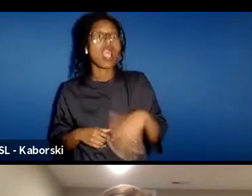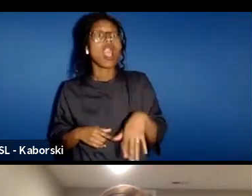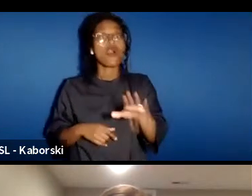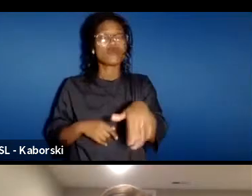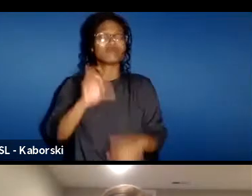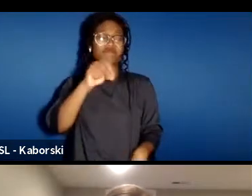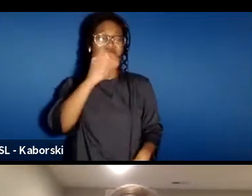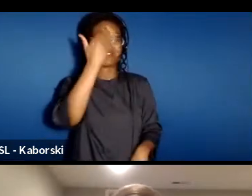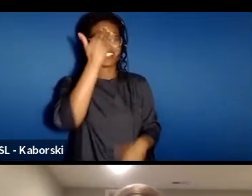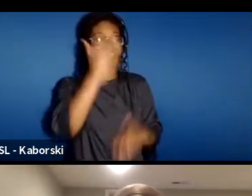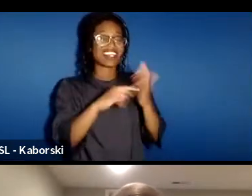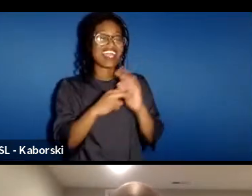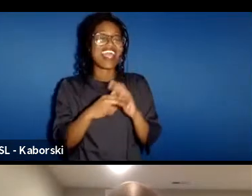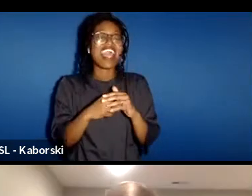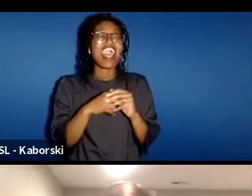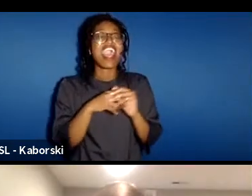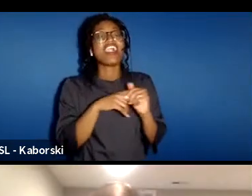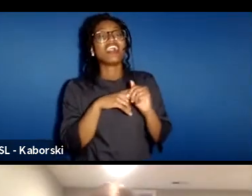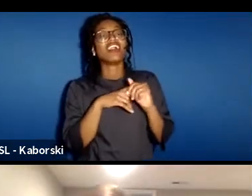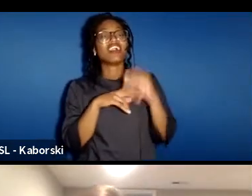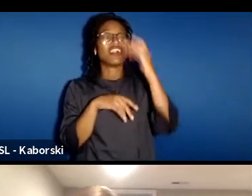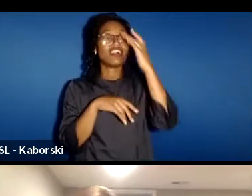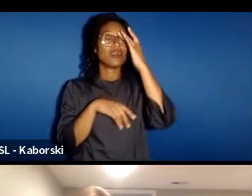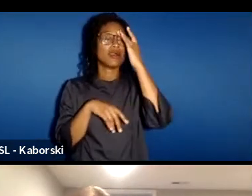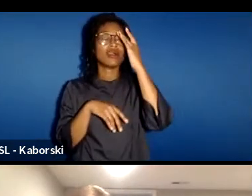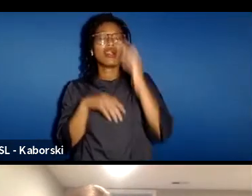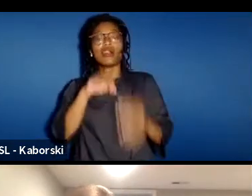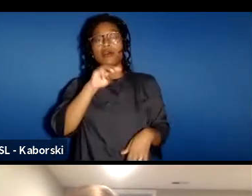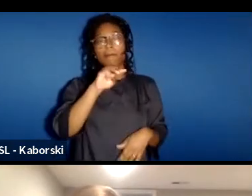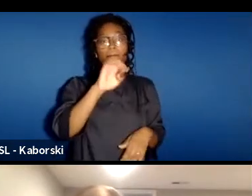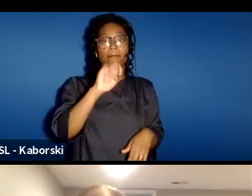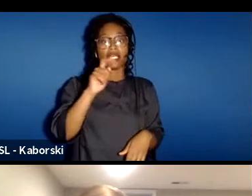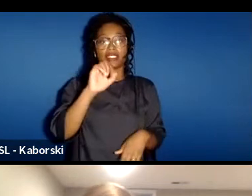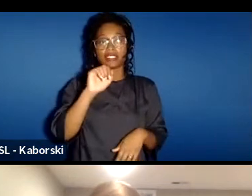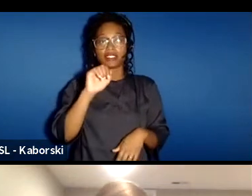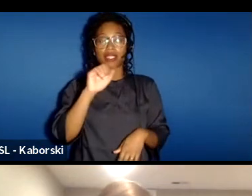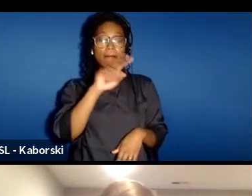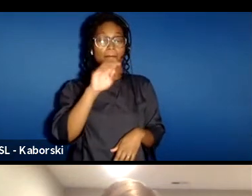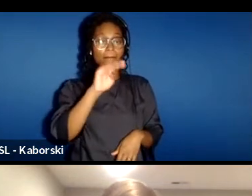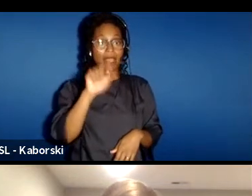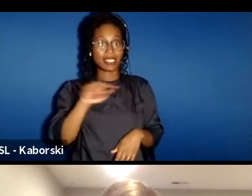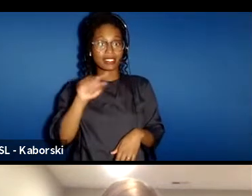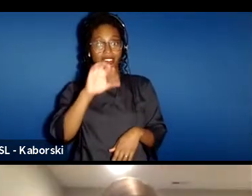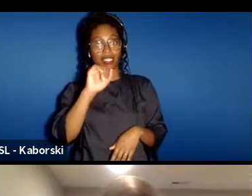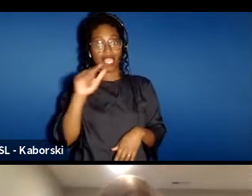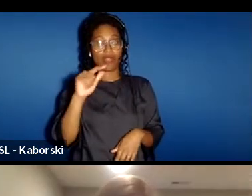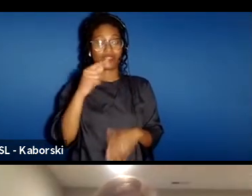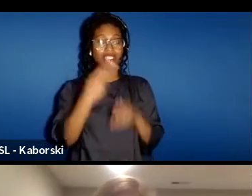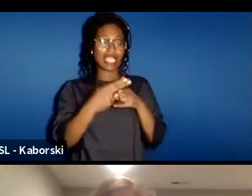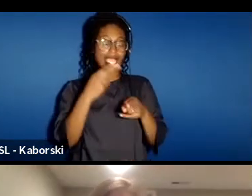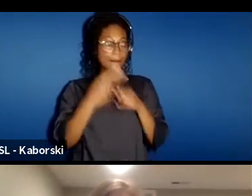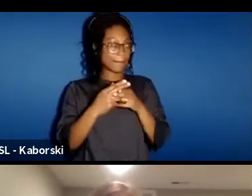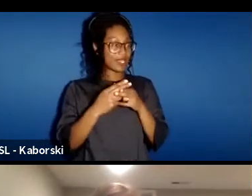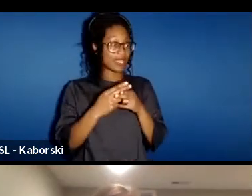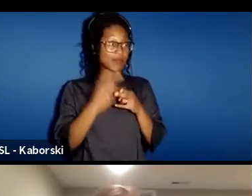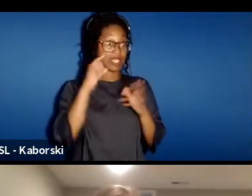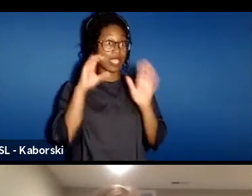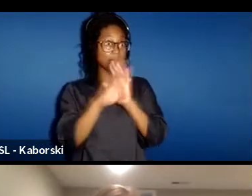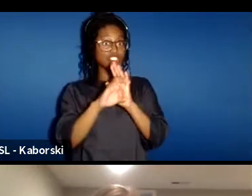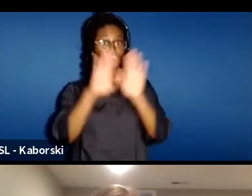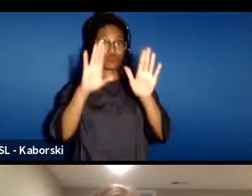Yeah. I mean, their mezcal they just did is phenomenal. The name escapes me right now, but the image is